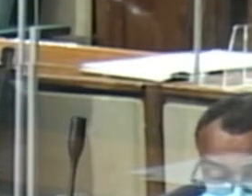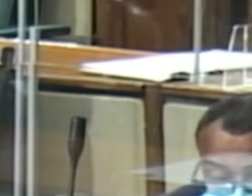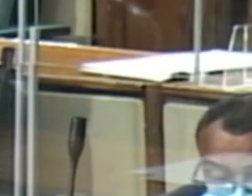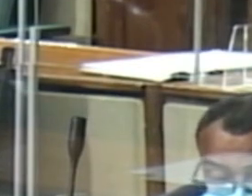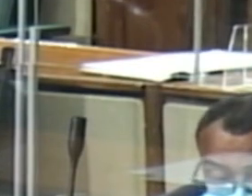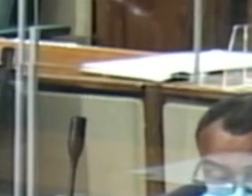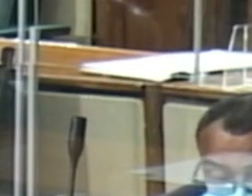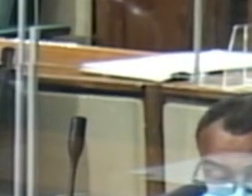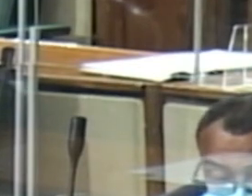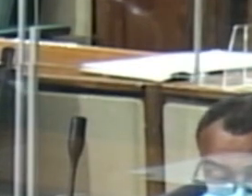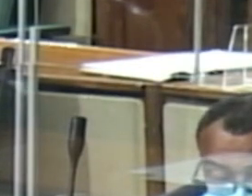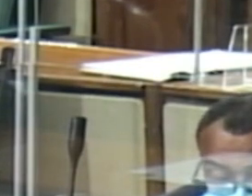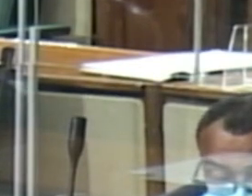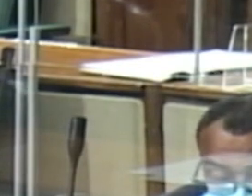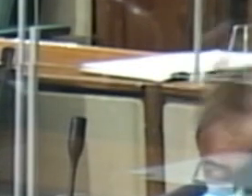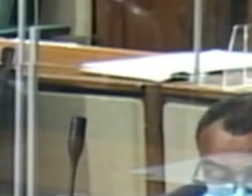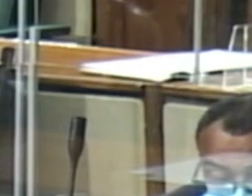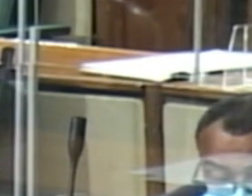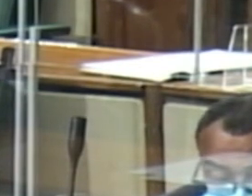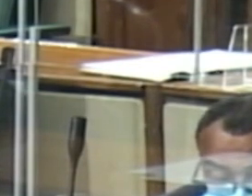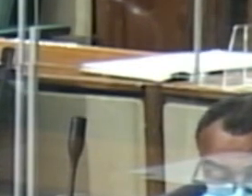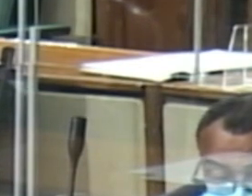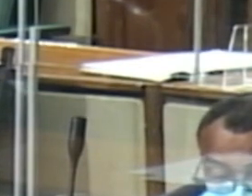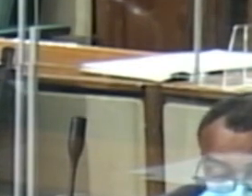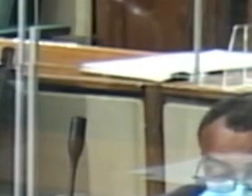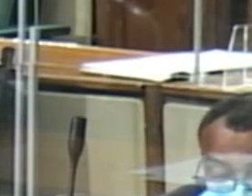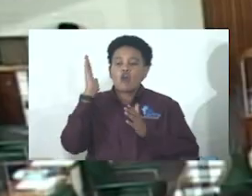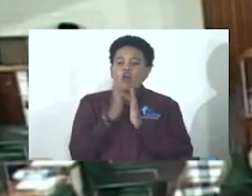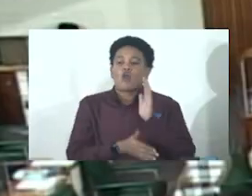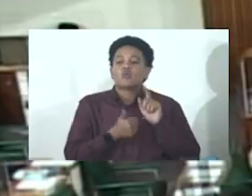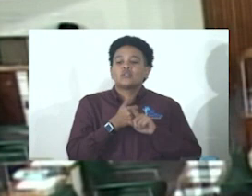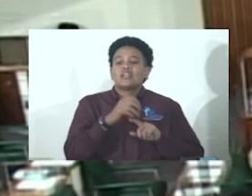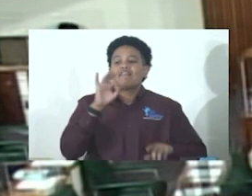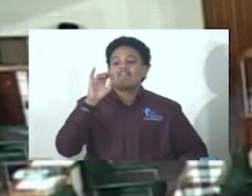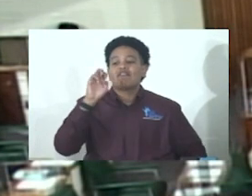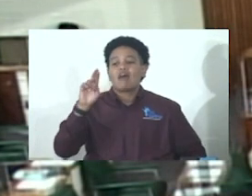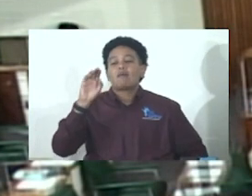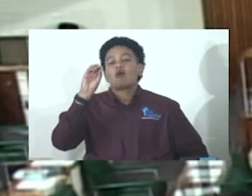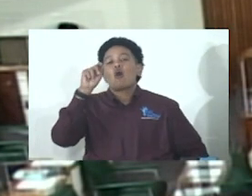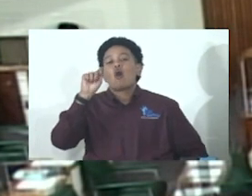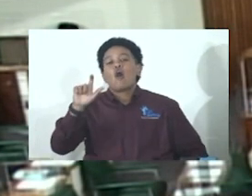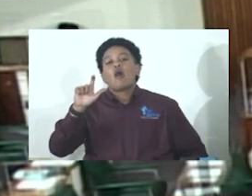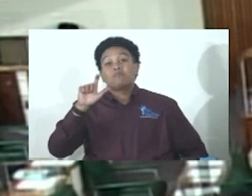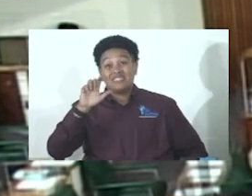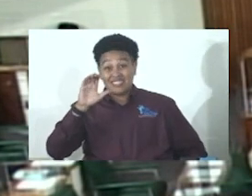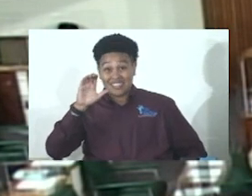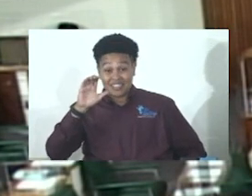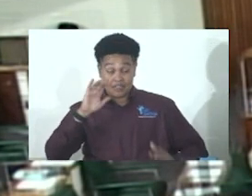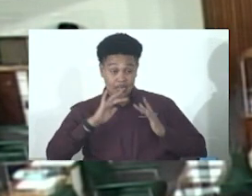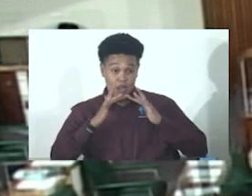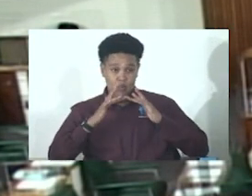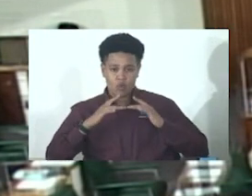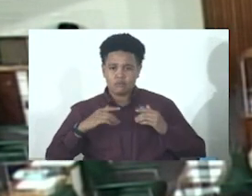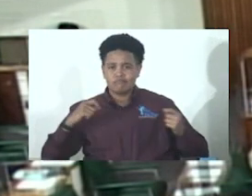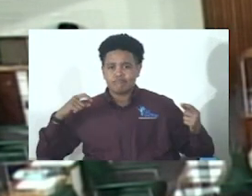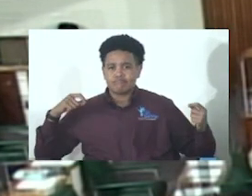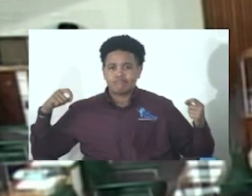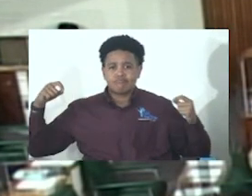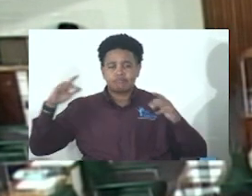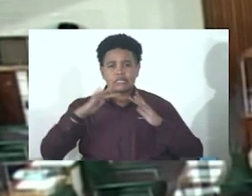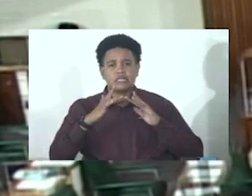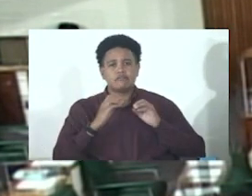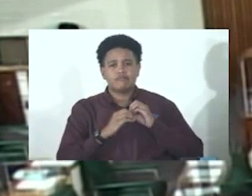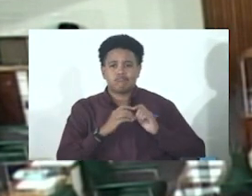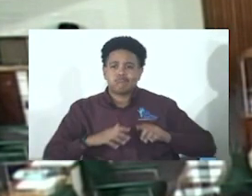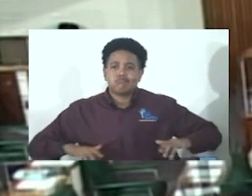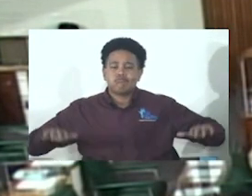no sustainability, we're not thinking about tomorrow. Minister Clark was opening the budget debate for the 2021-2022